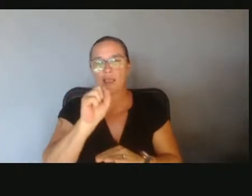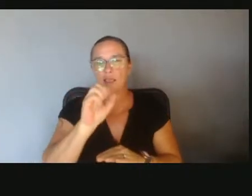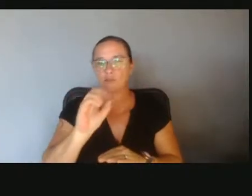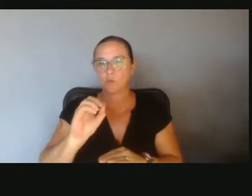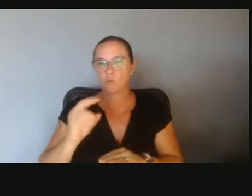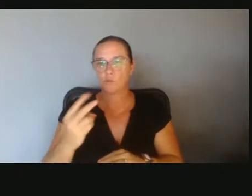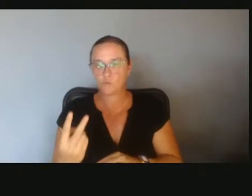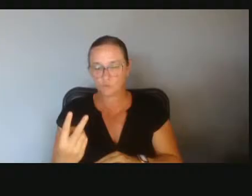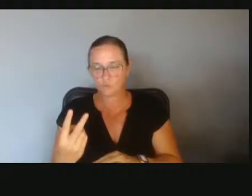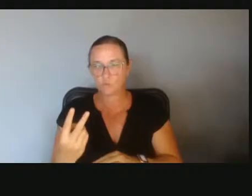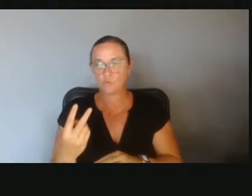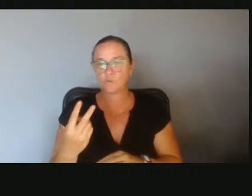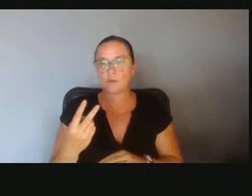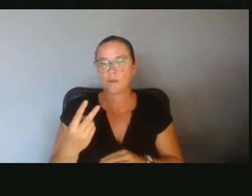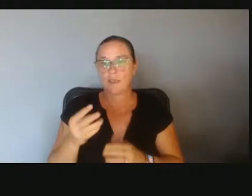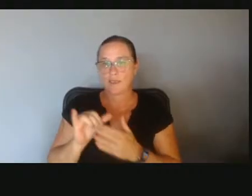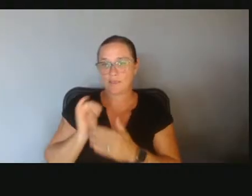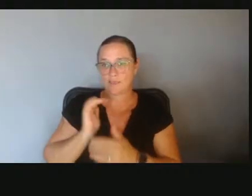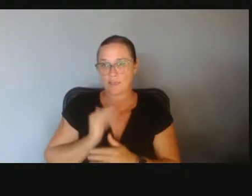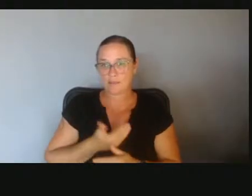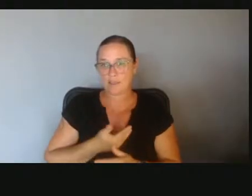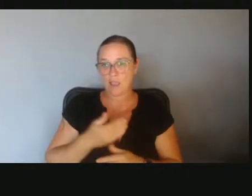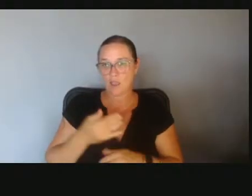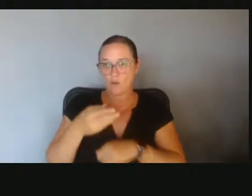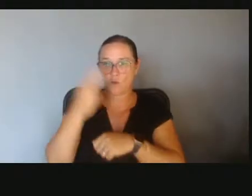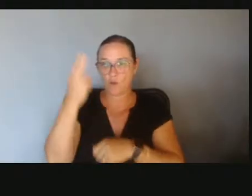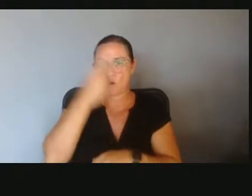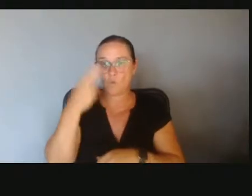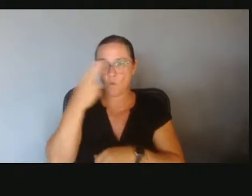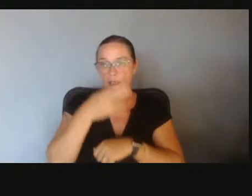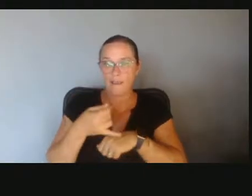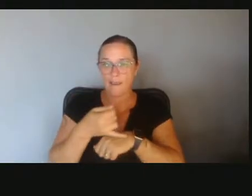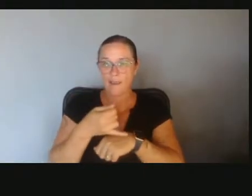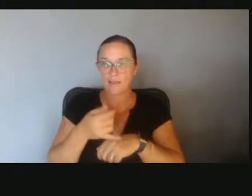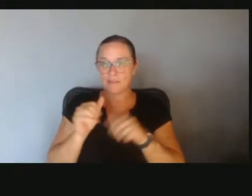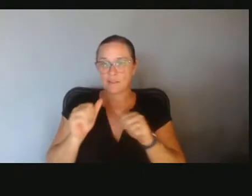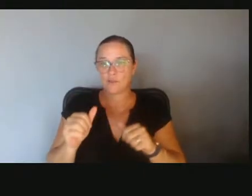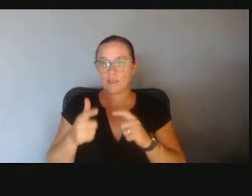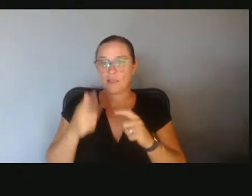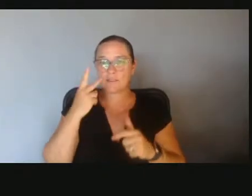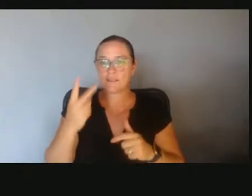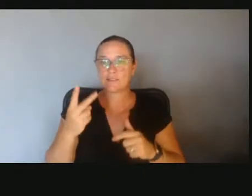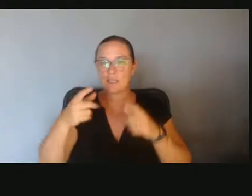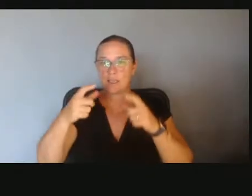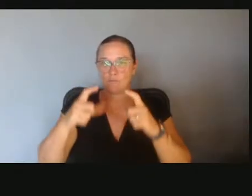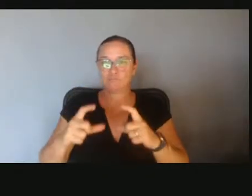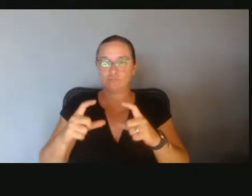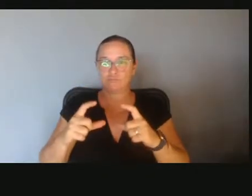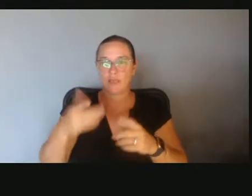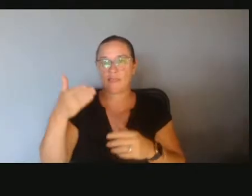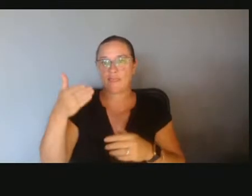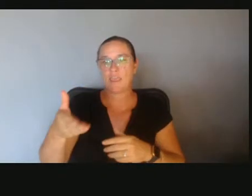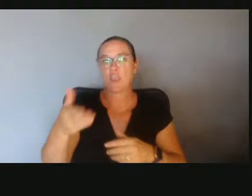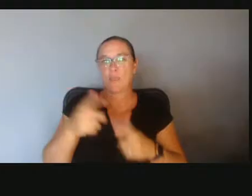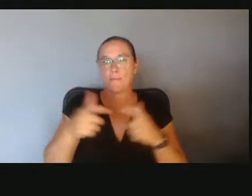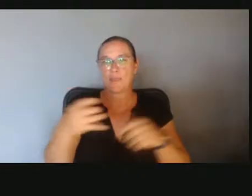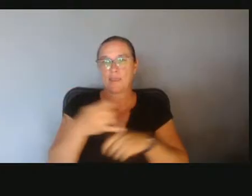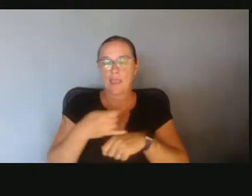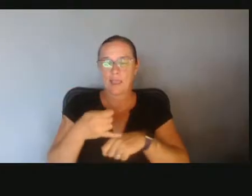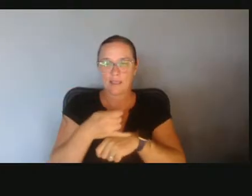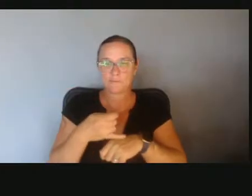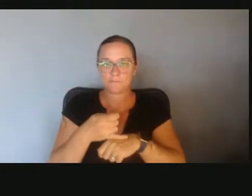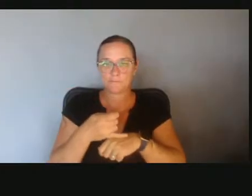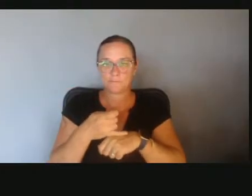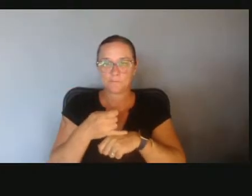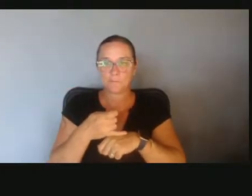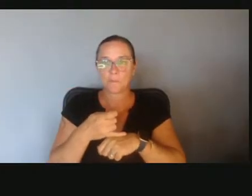So here's our main Hawaiian islands. You can see this largest concentration right over the big island here. But